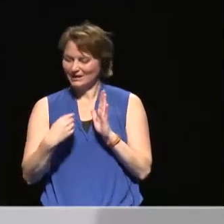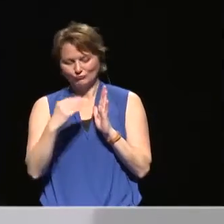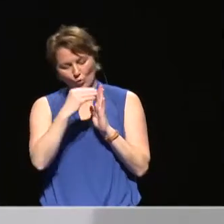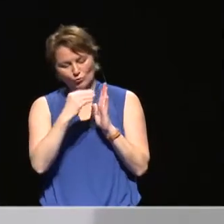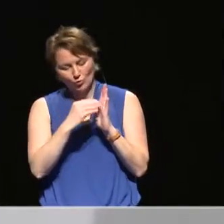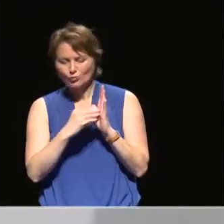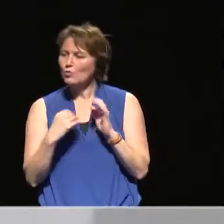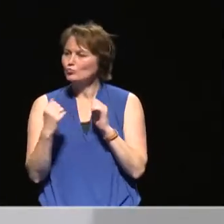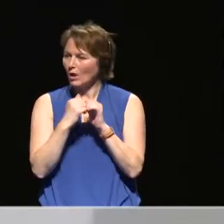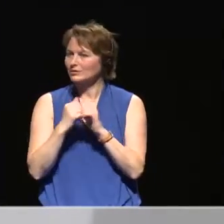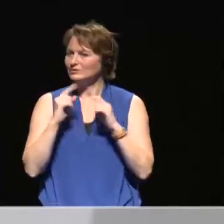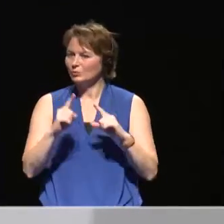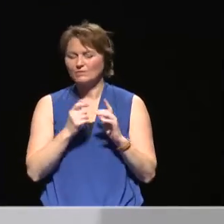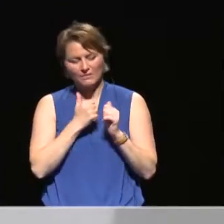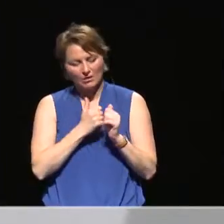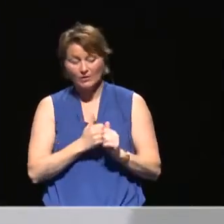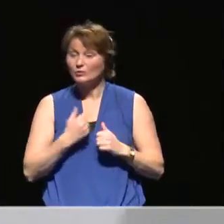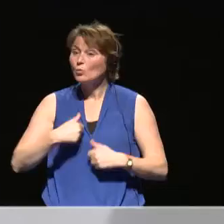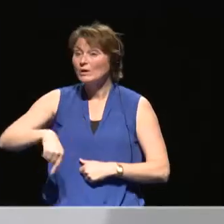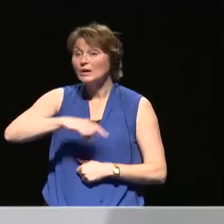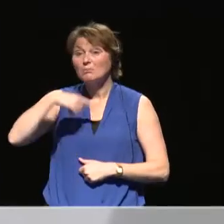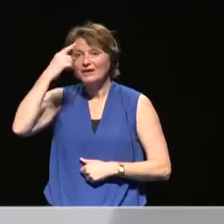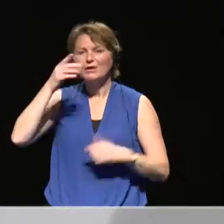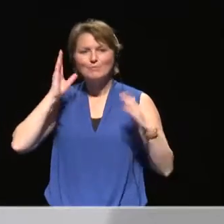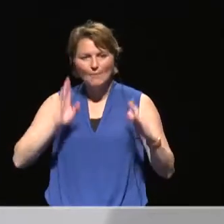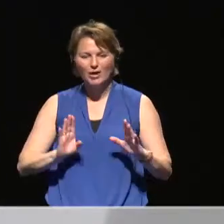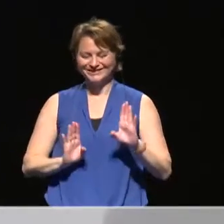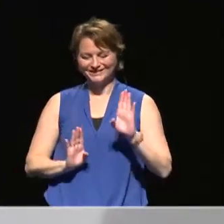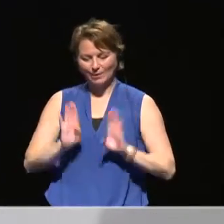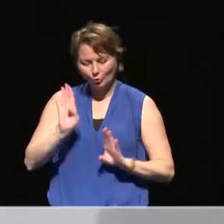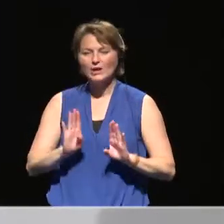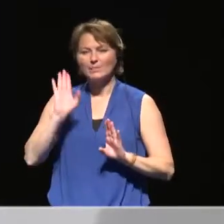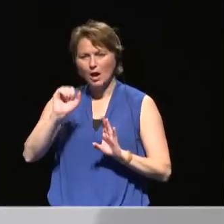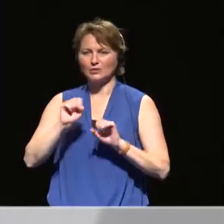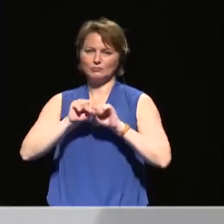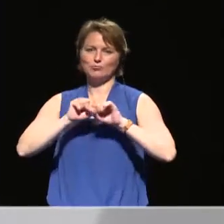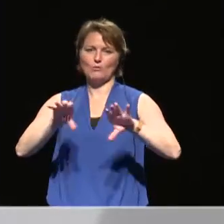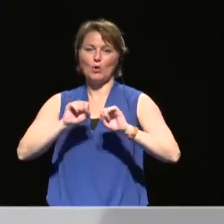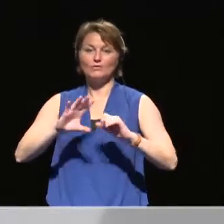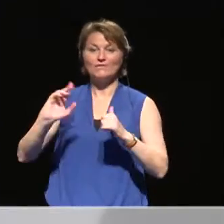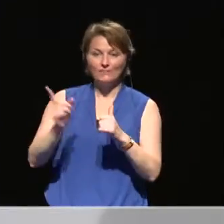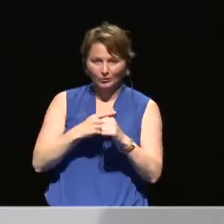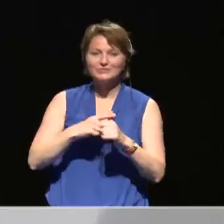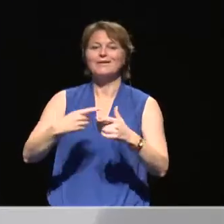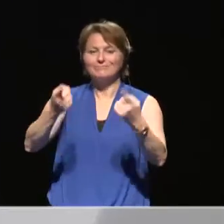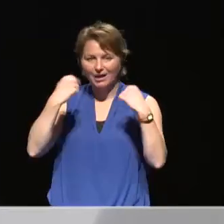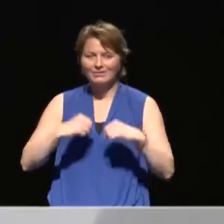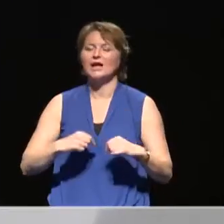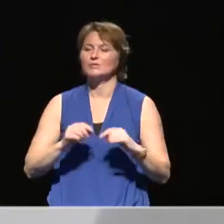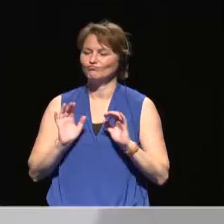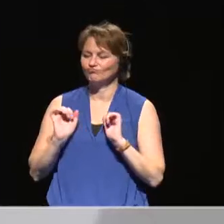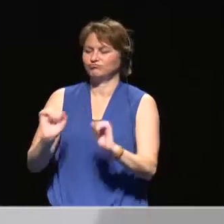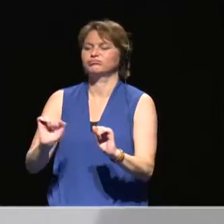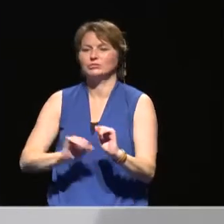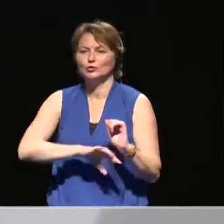that corruption cannot be tackled without promoting democratic institutions and norms in society. I operate in a